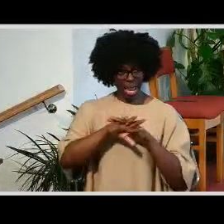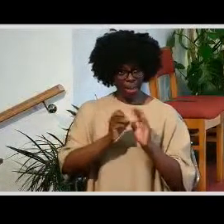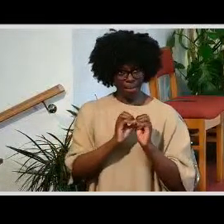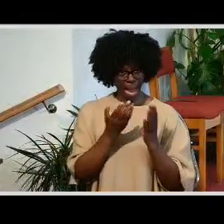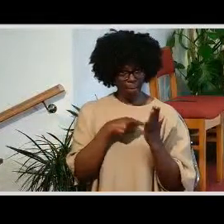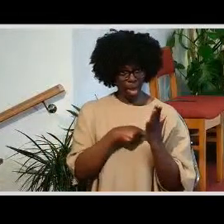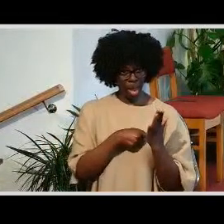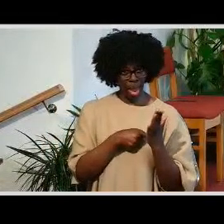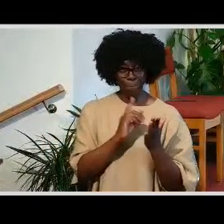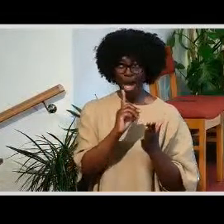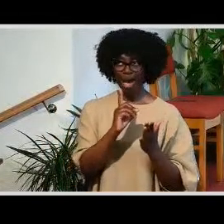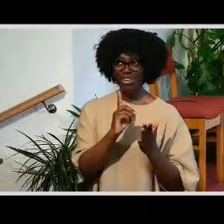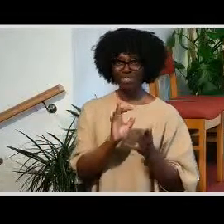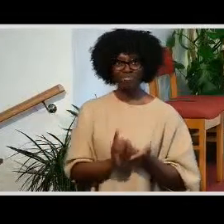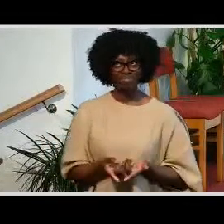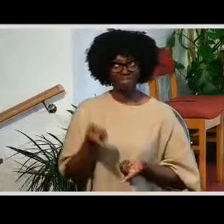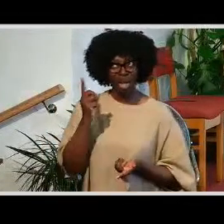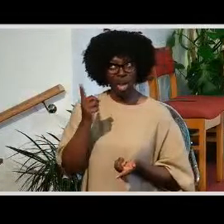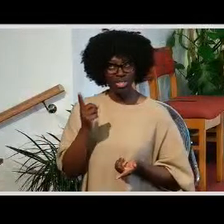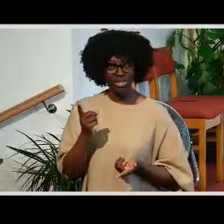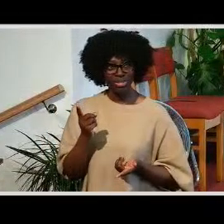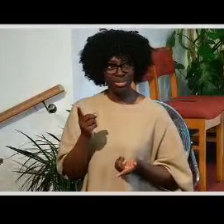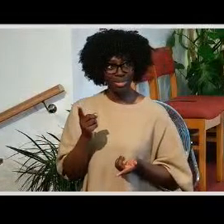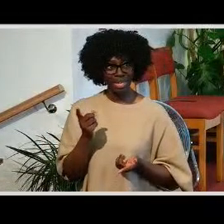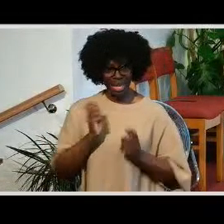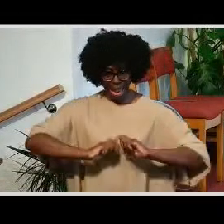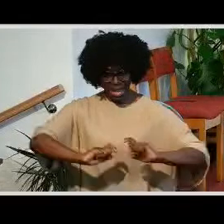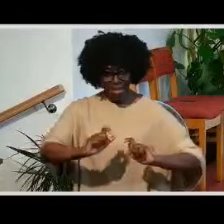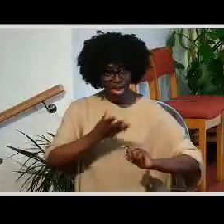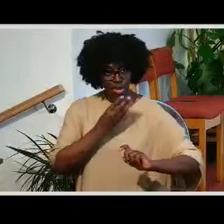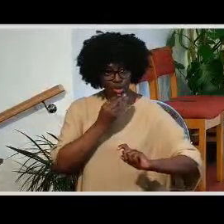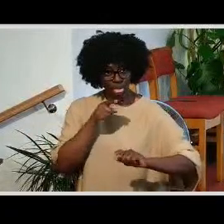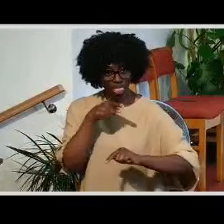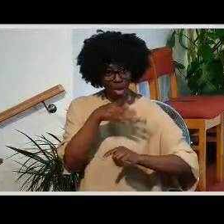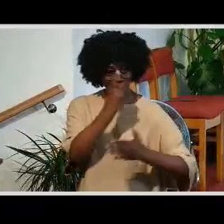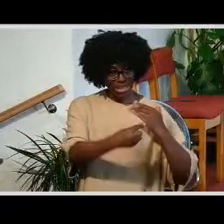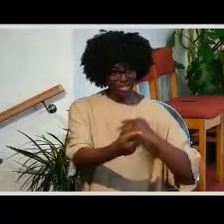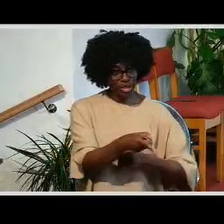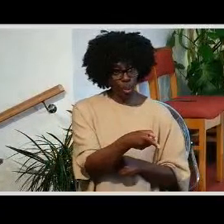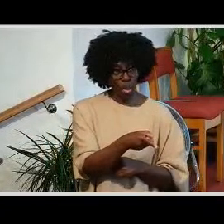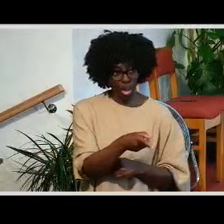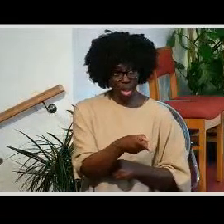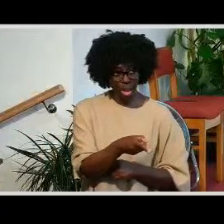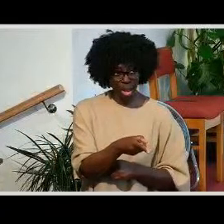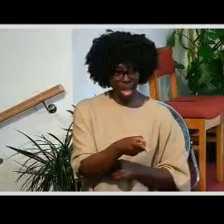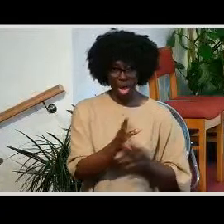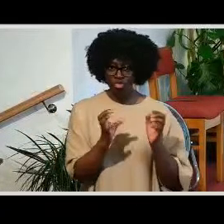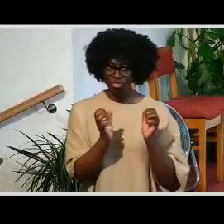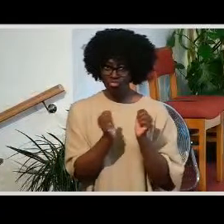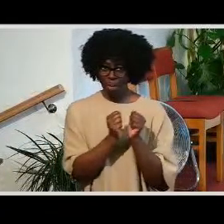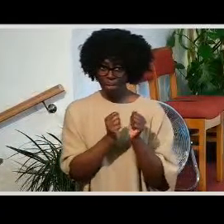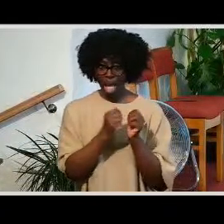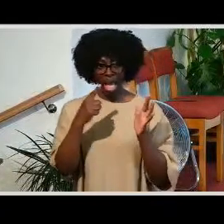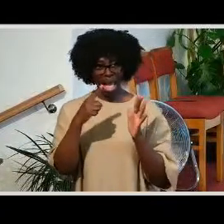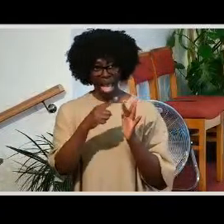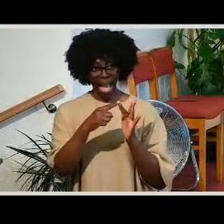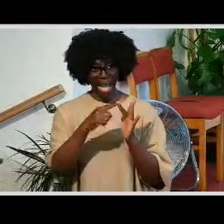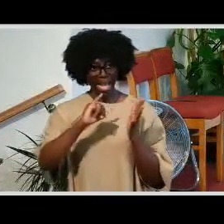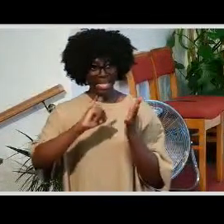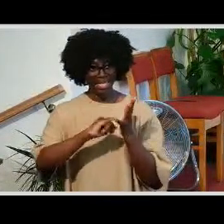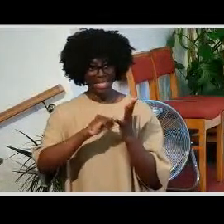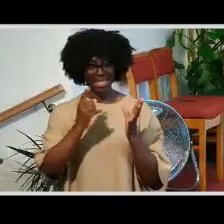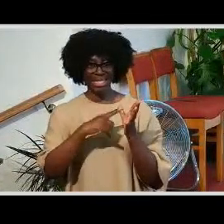God still used them. Isaac, who was blind in his later years, was still used